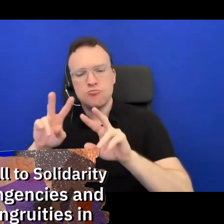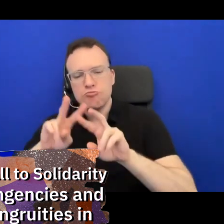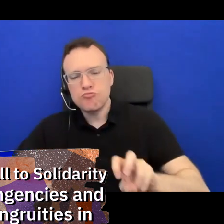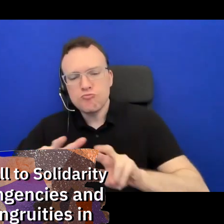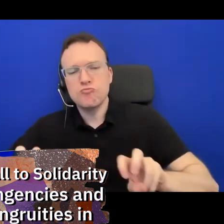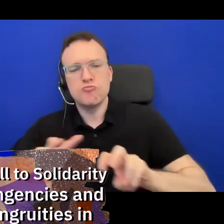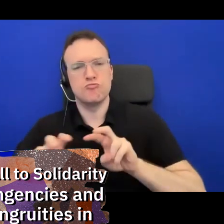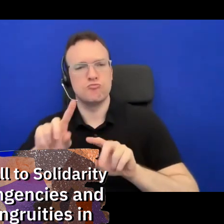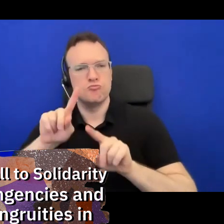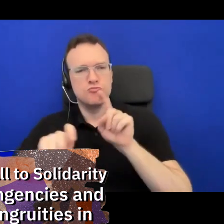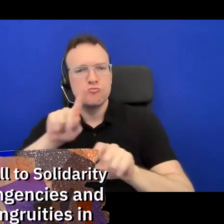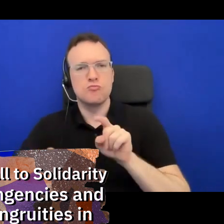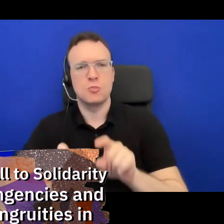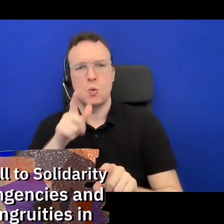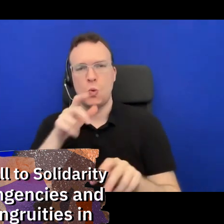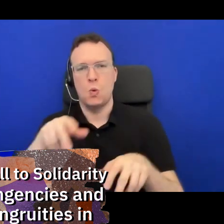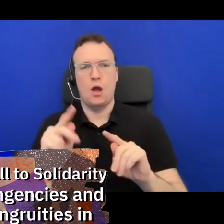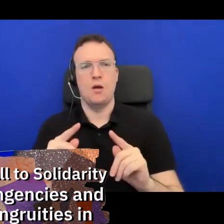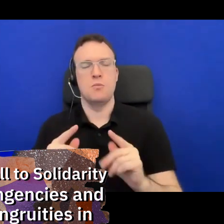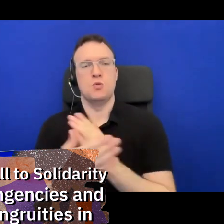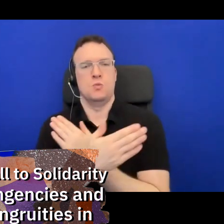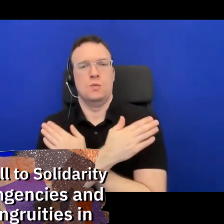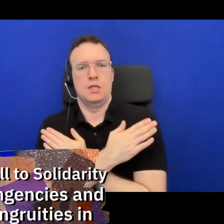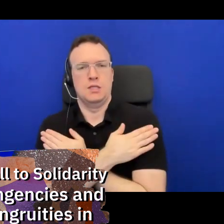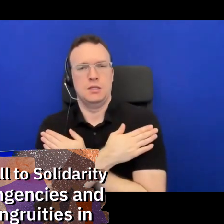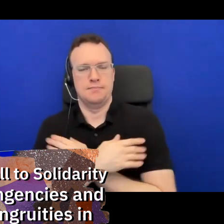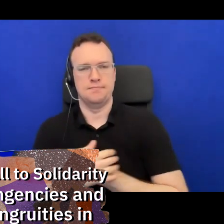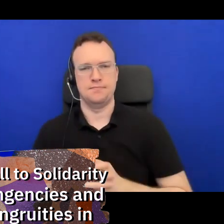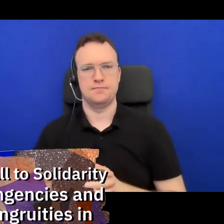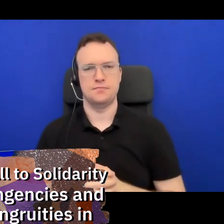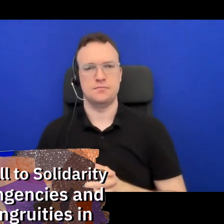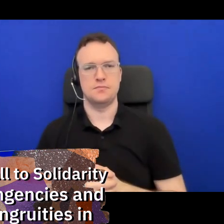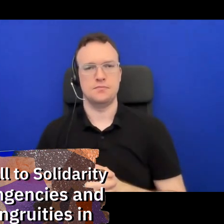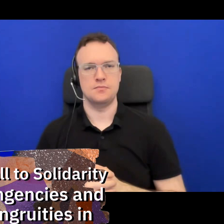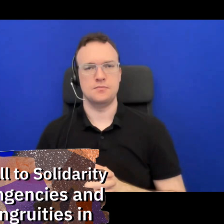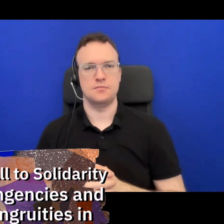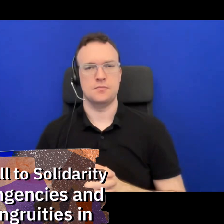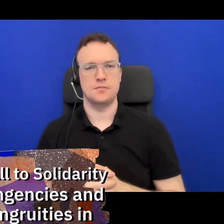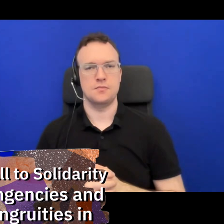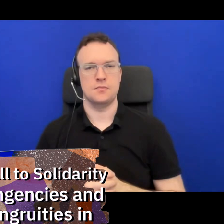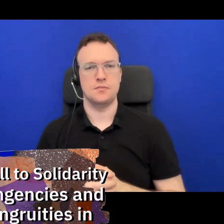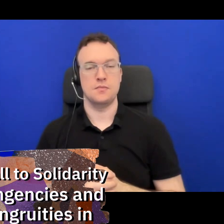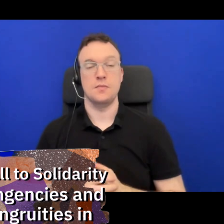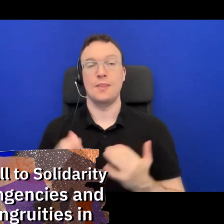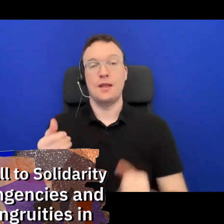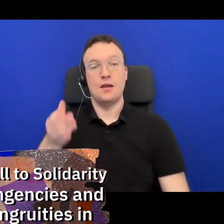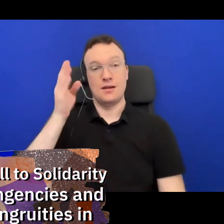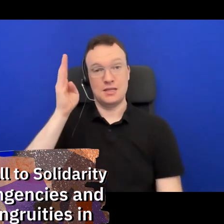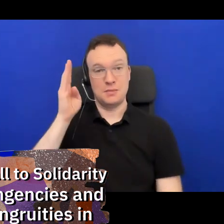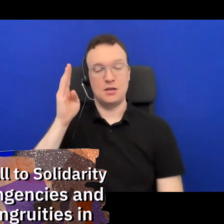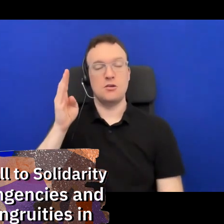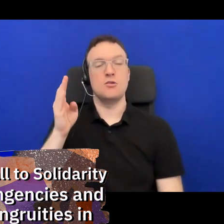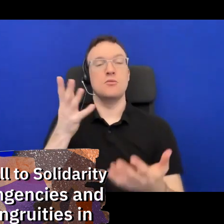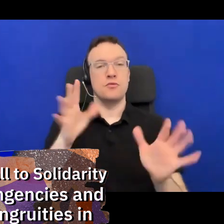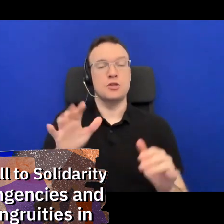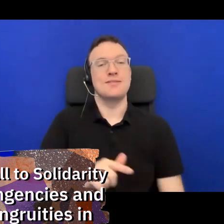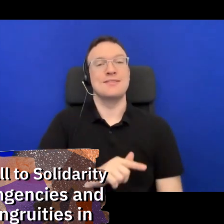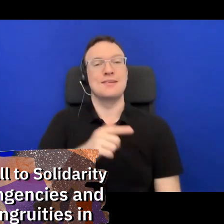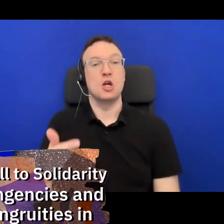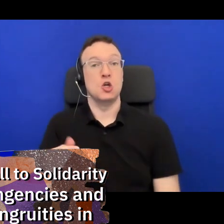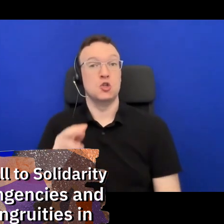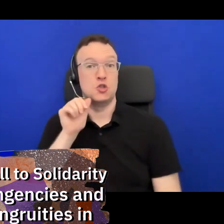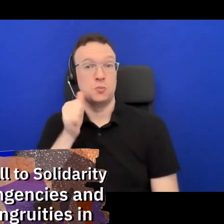question about who gets to rest. Today's keynote will be followed by tomorrow by a second